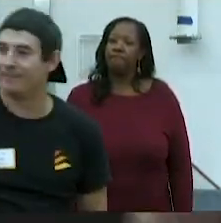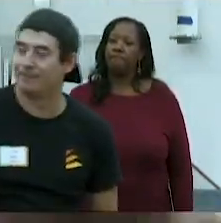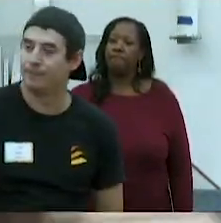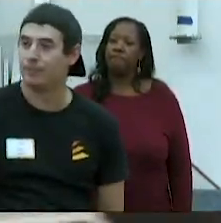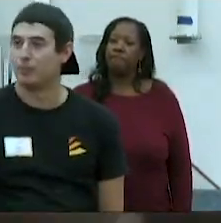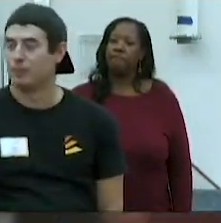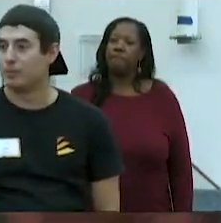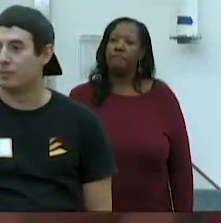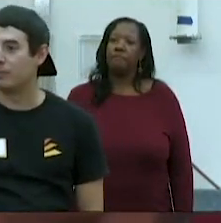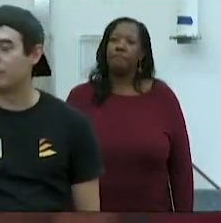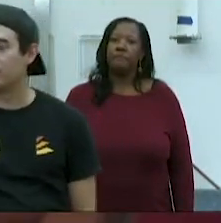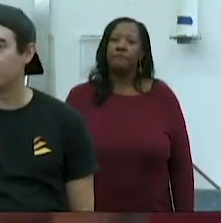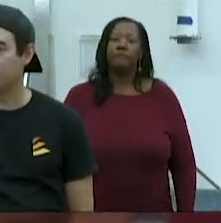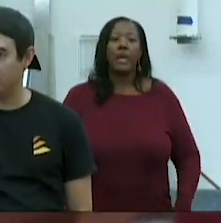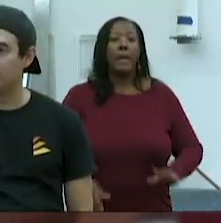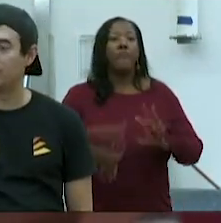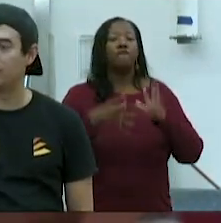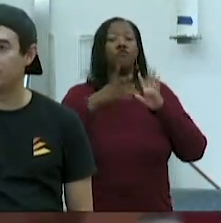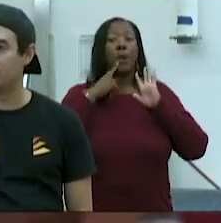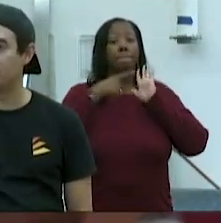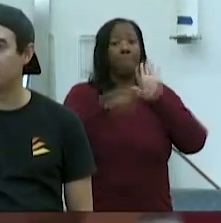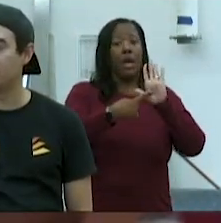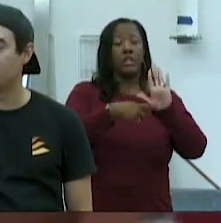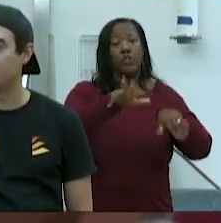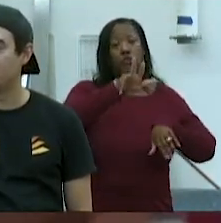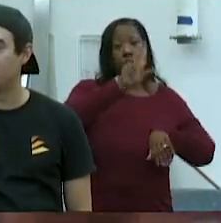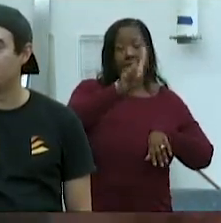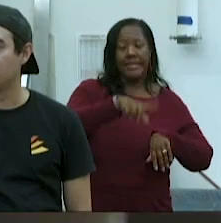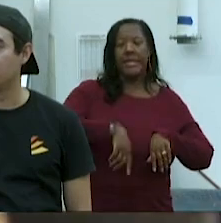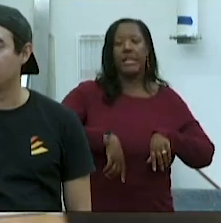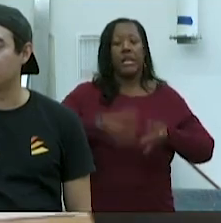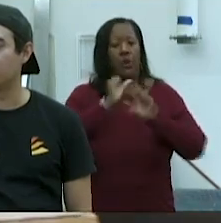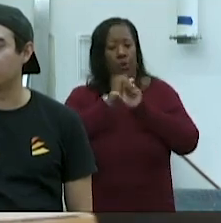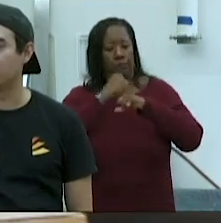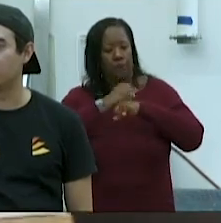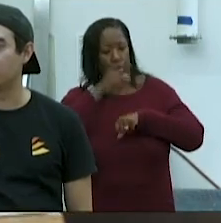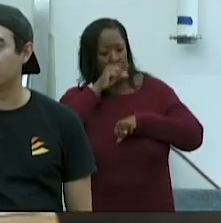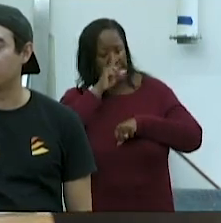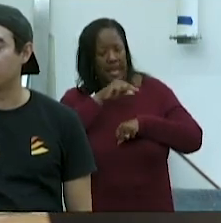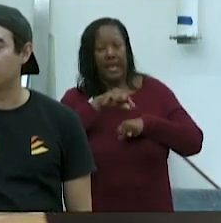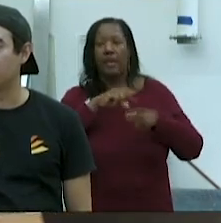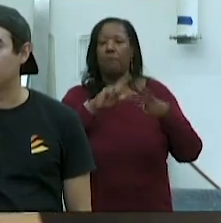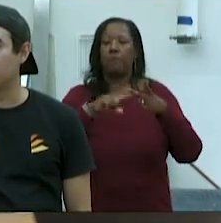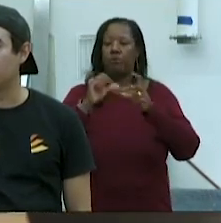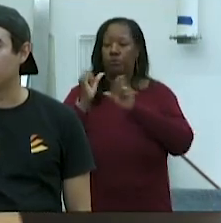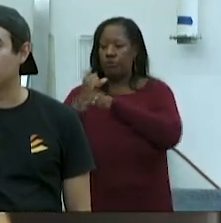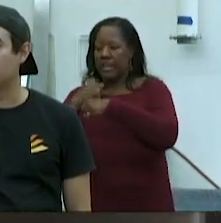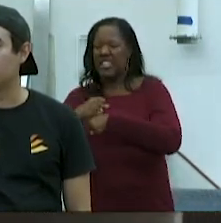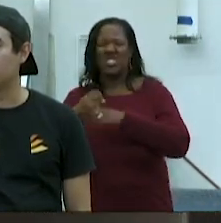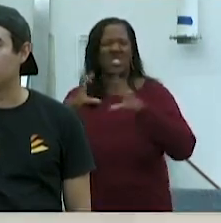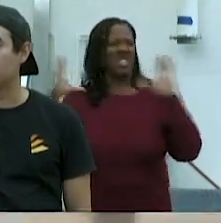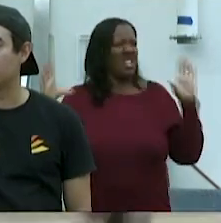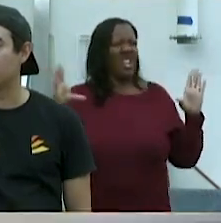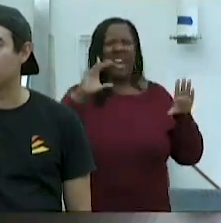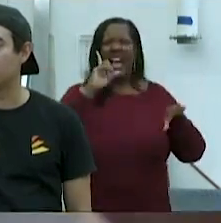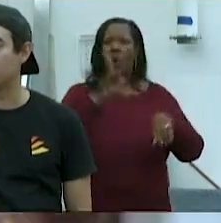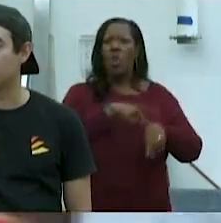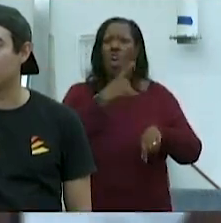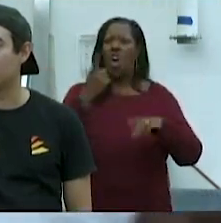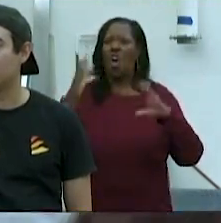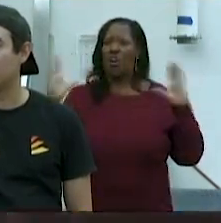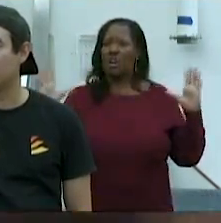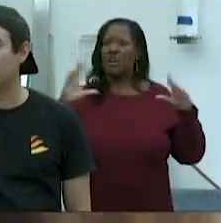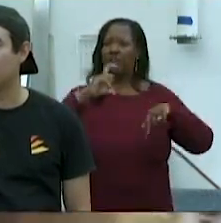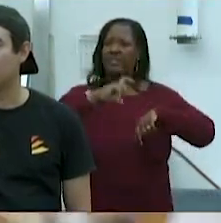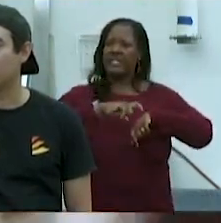Hi, from modeling in 3D to prototyping to creation, how long more or less do you guys budget the turnaround